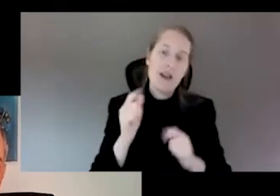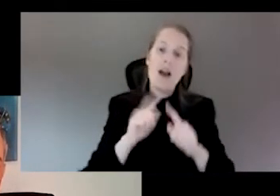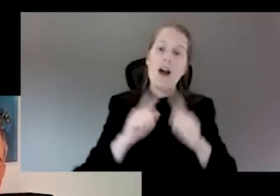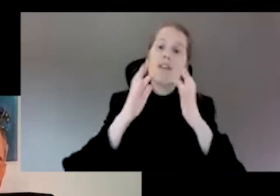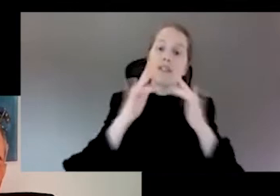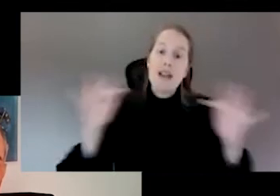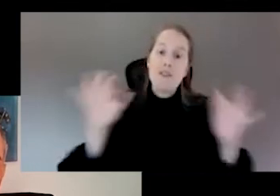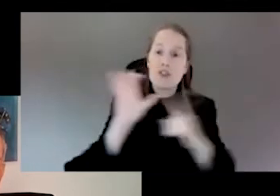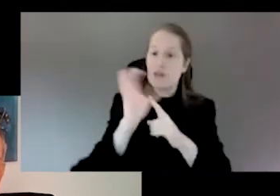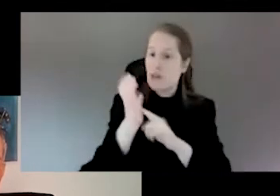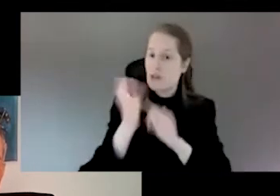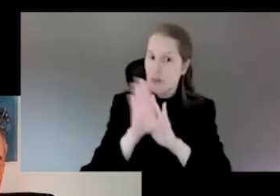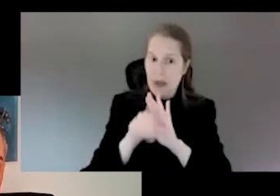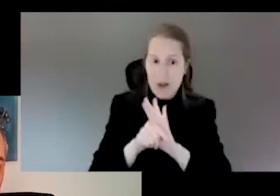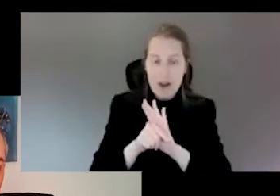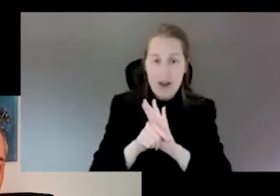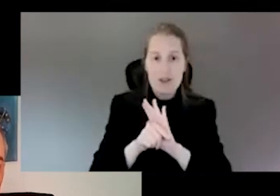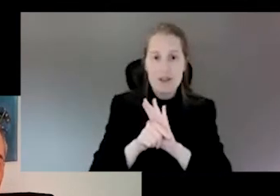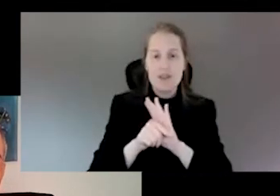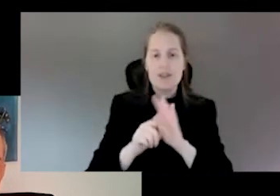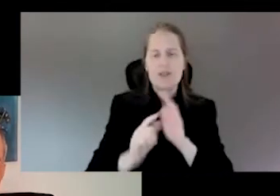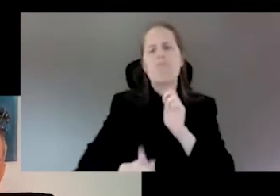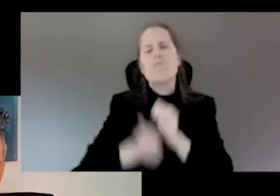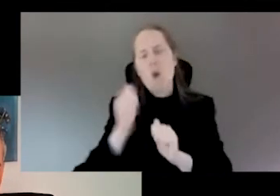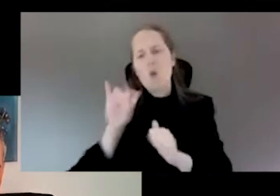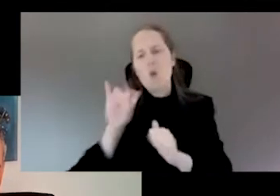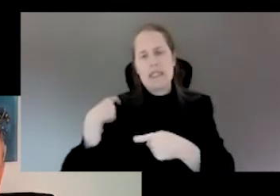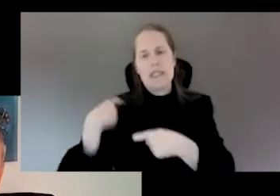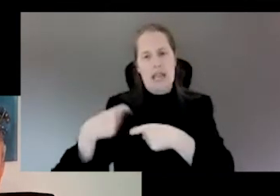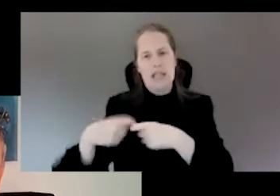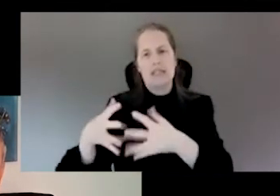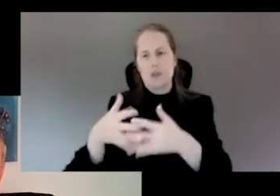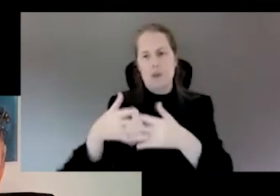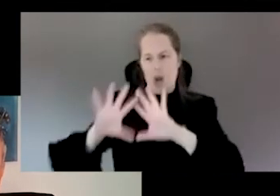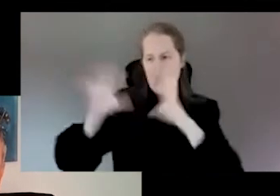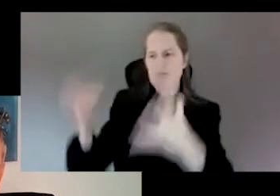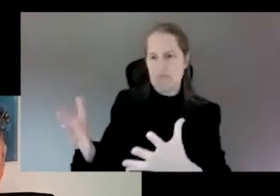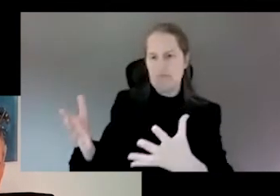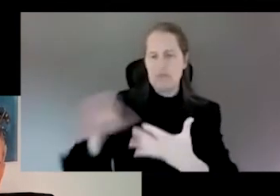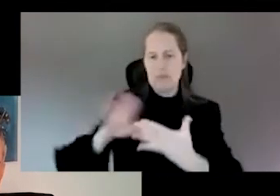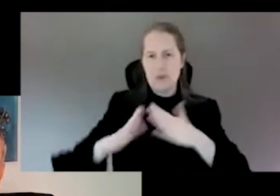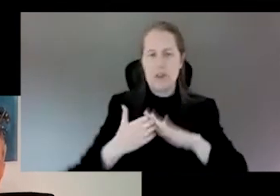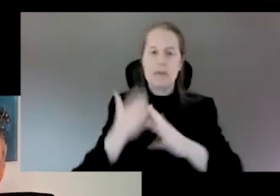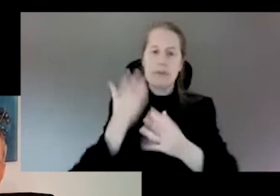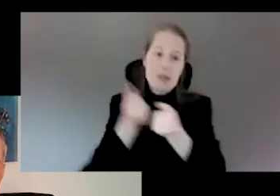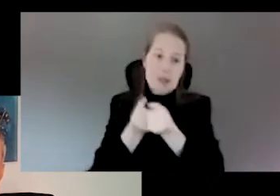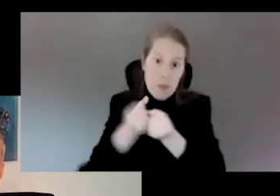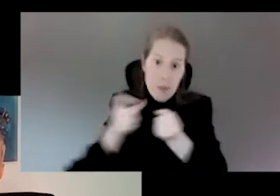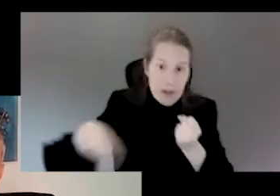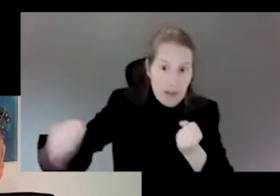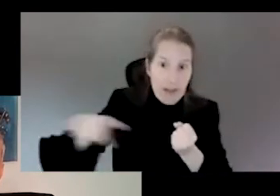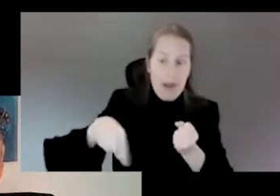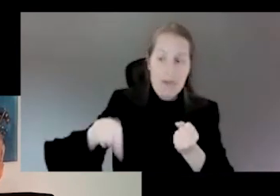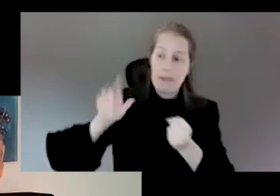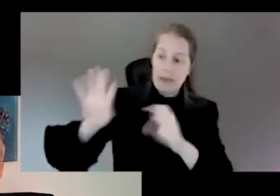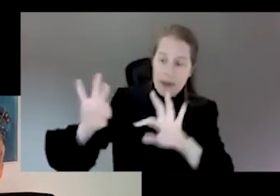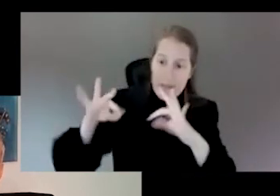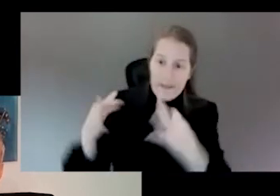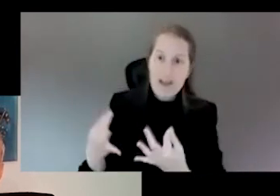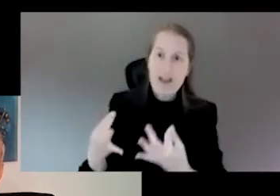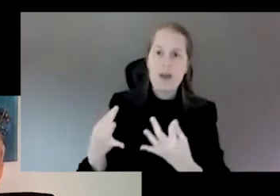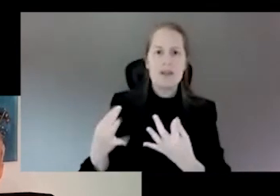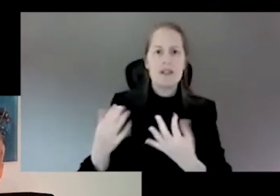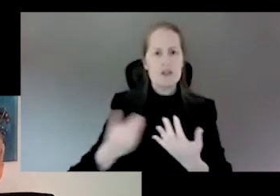background, but mostly from the Latino American community, supporting them and their families to have a dignified